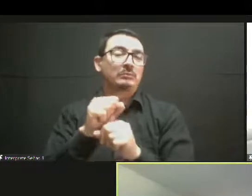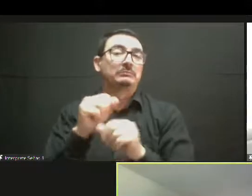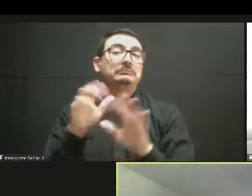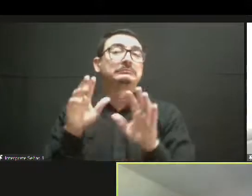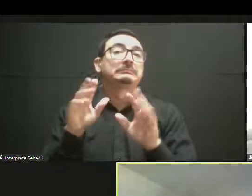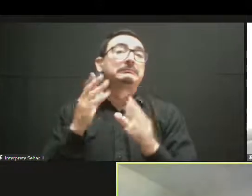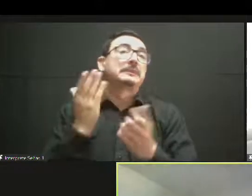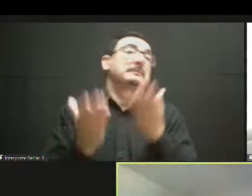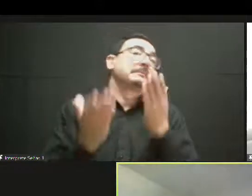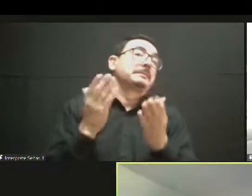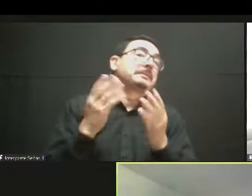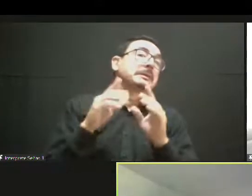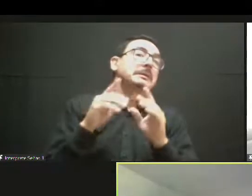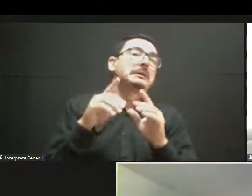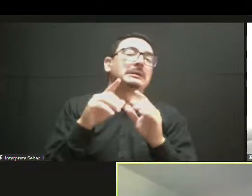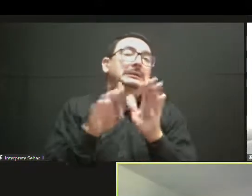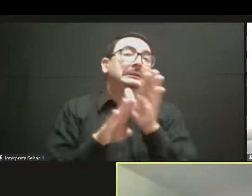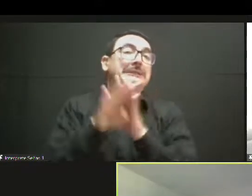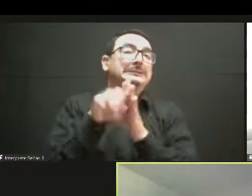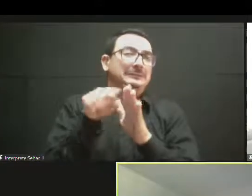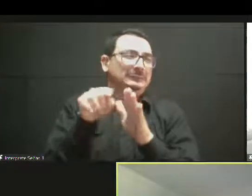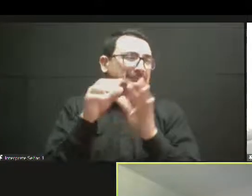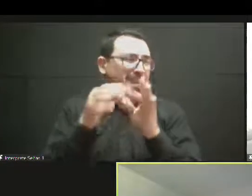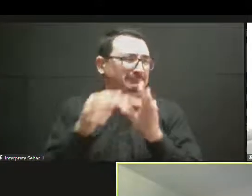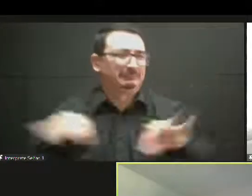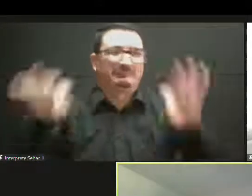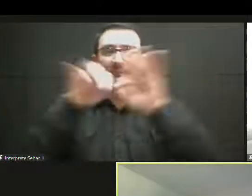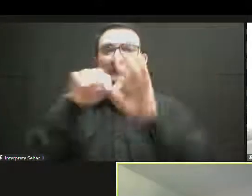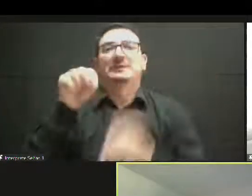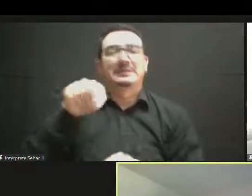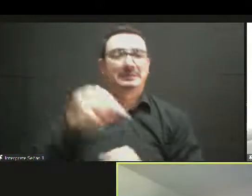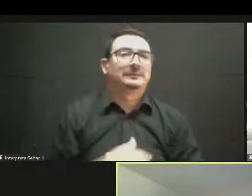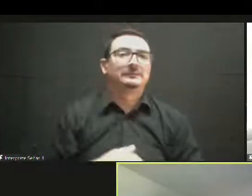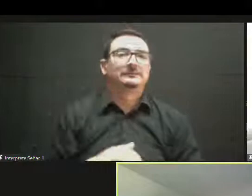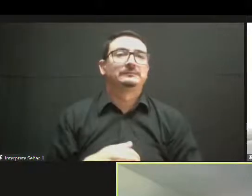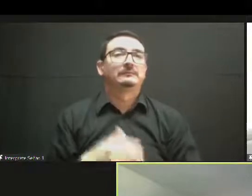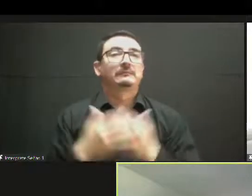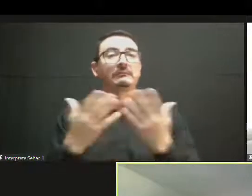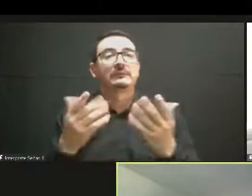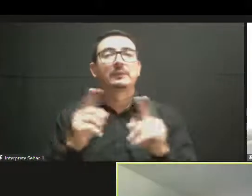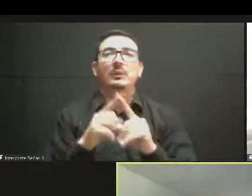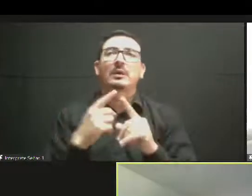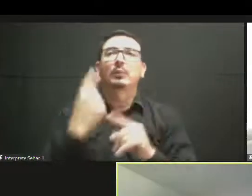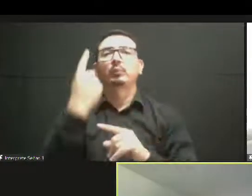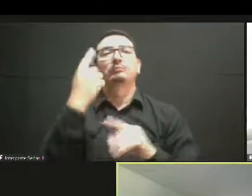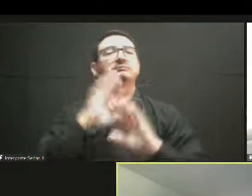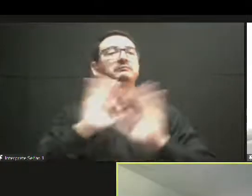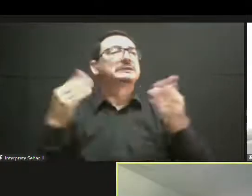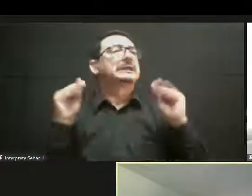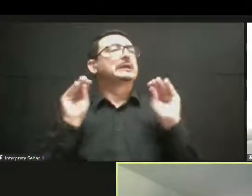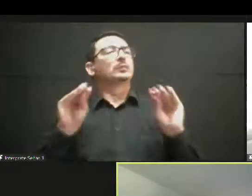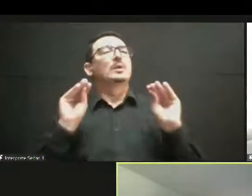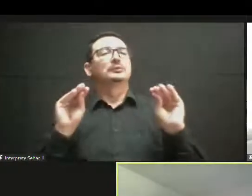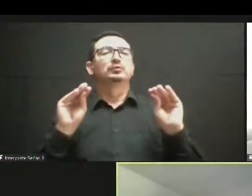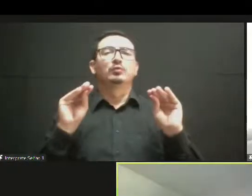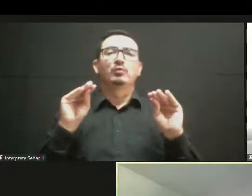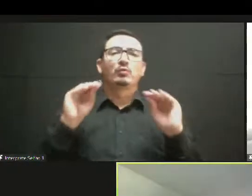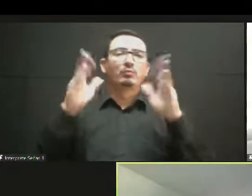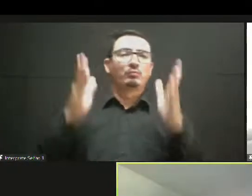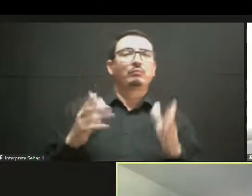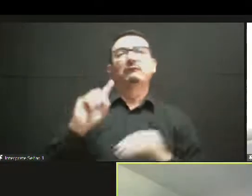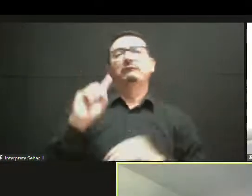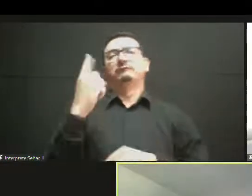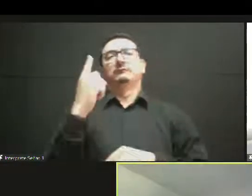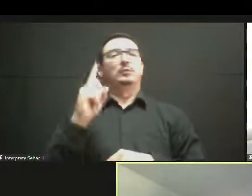traditional concept of education. We are actually going through a shift of paradigm from traditional